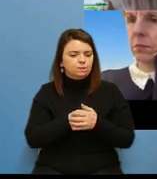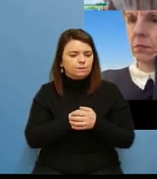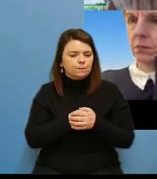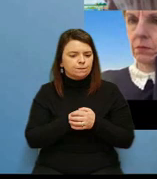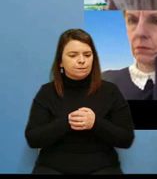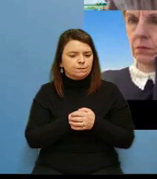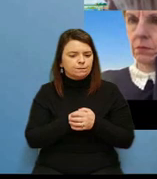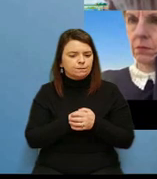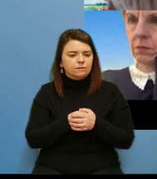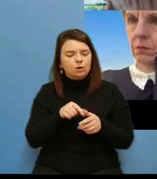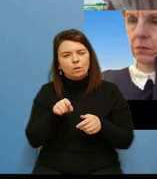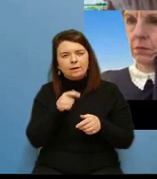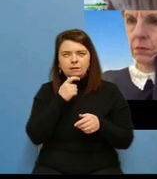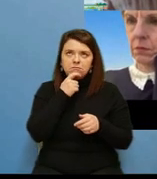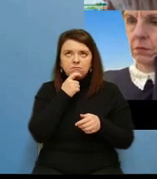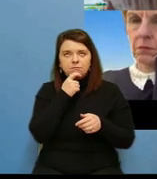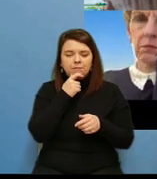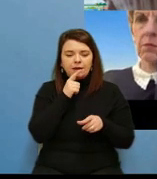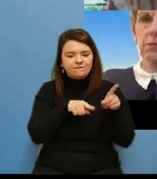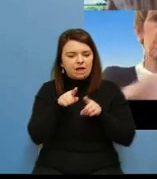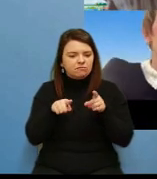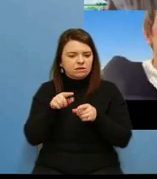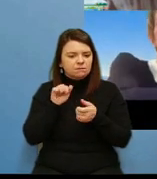ARRS role. Yes, we do. So the